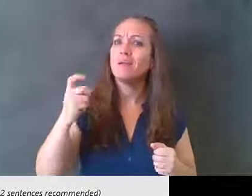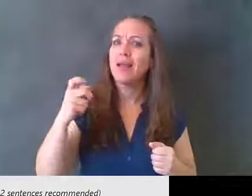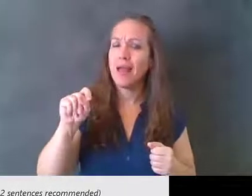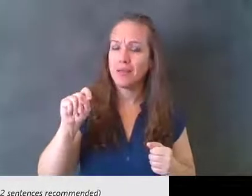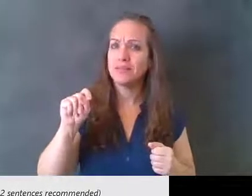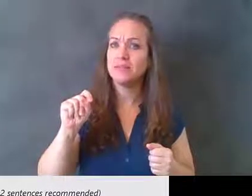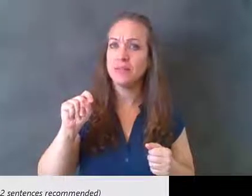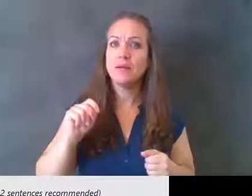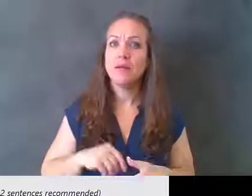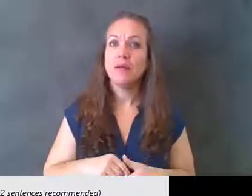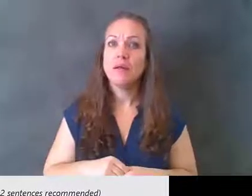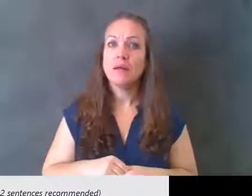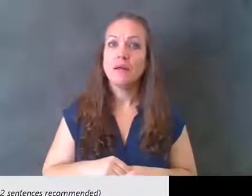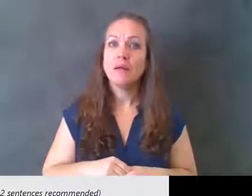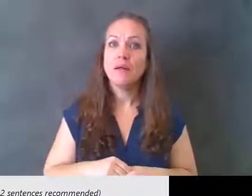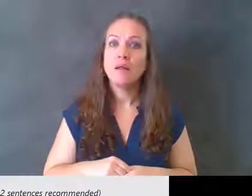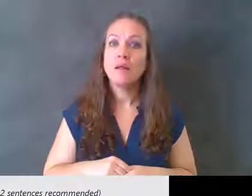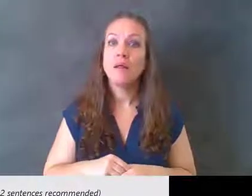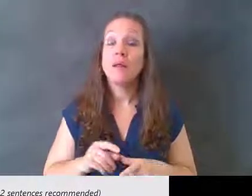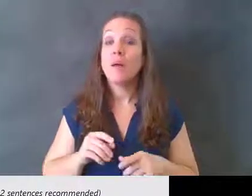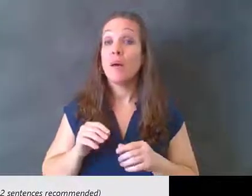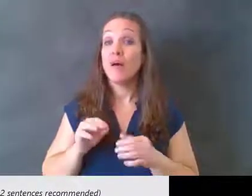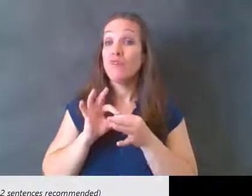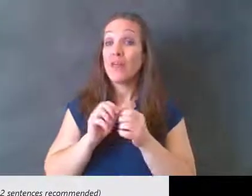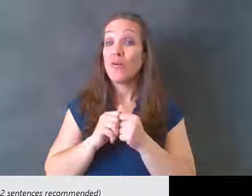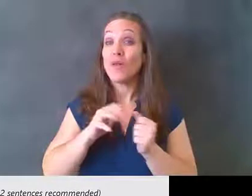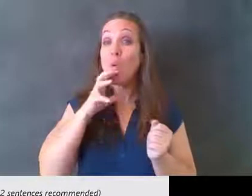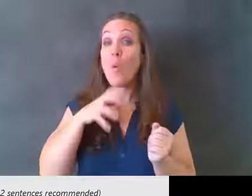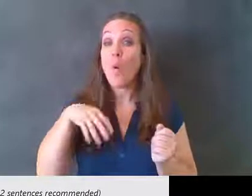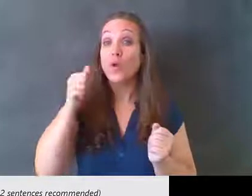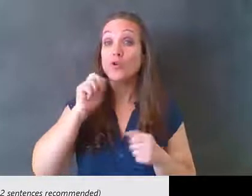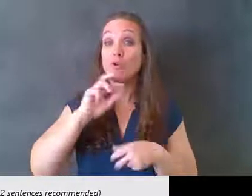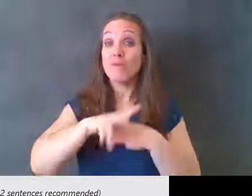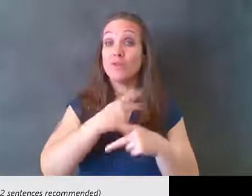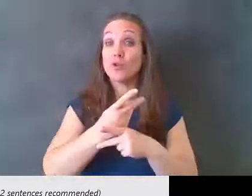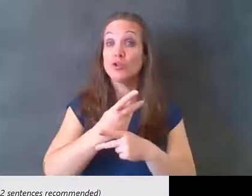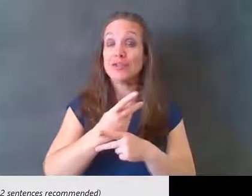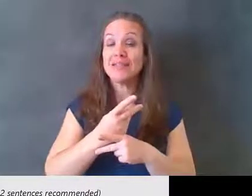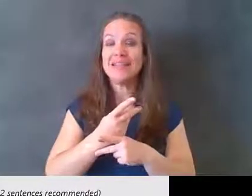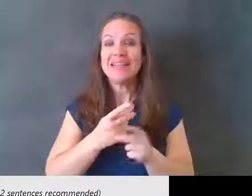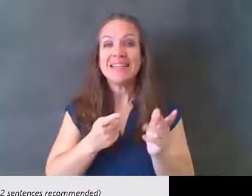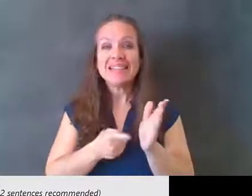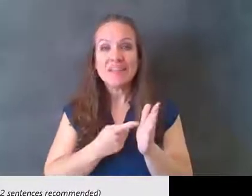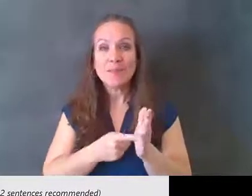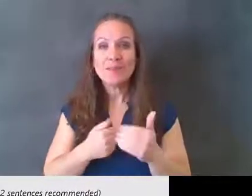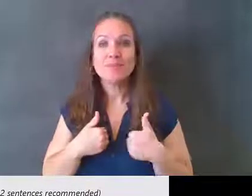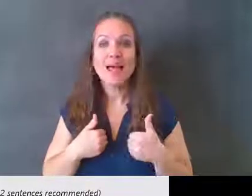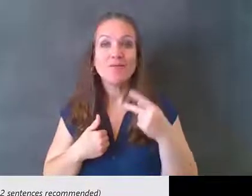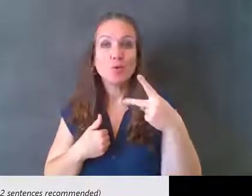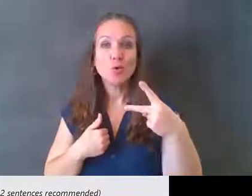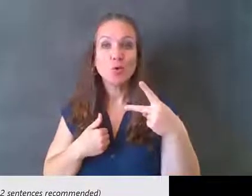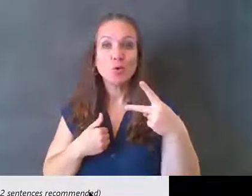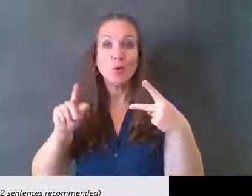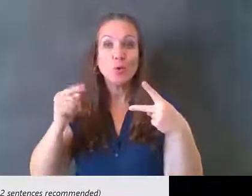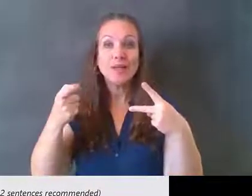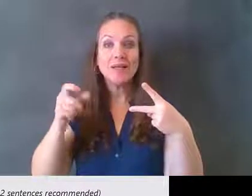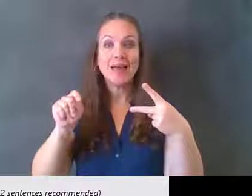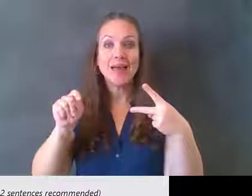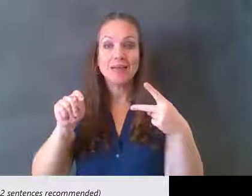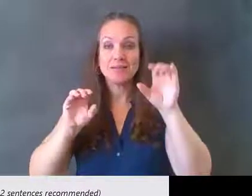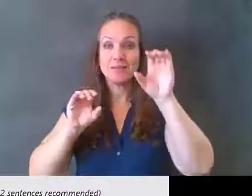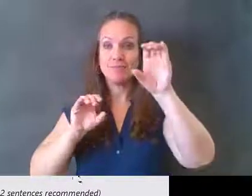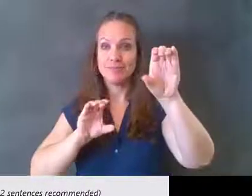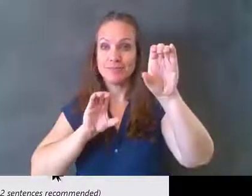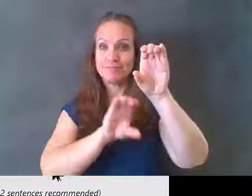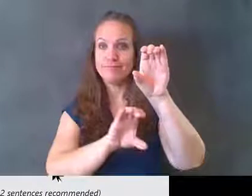Picture. But in older version of Words, you might have two text fields when you're adding alt text. There might